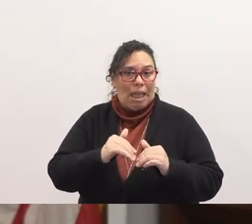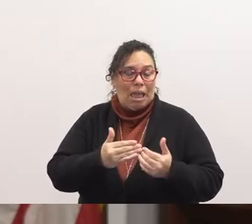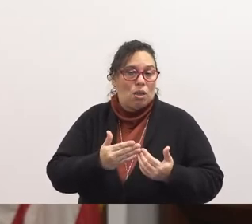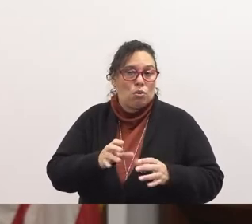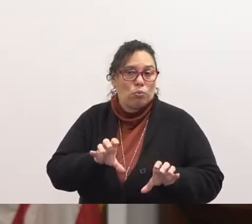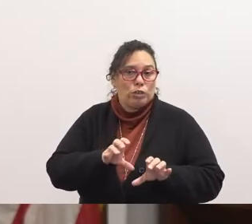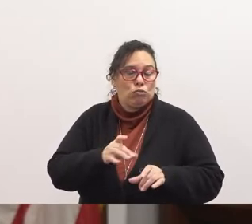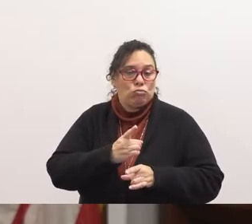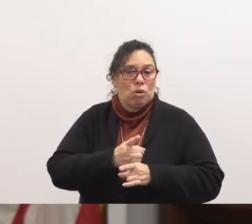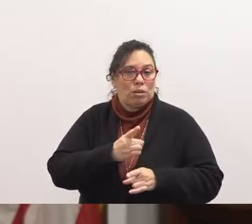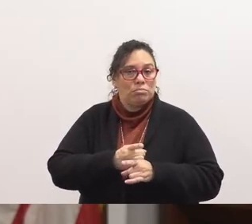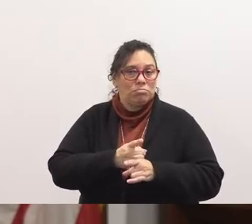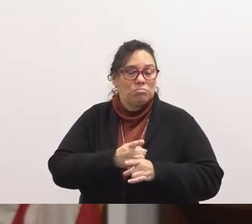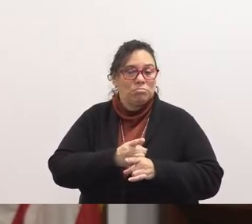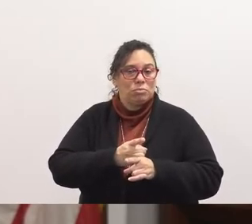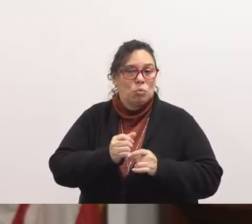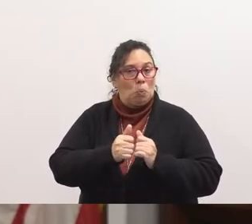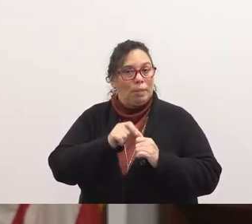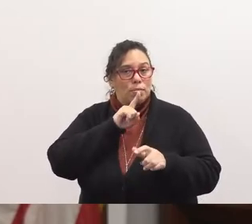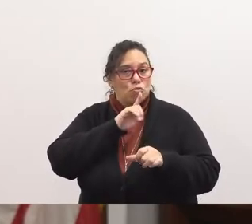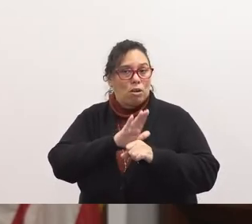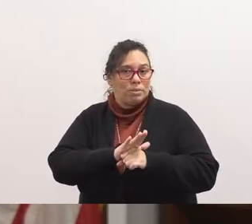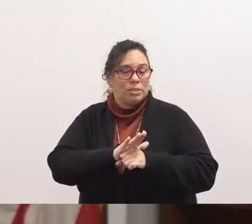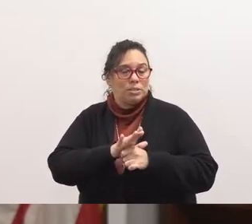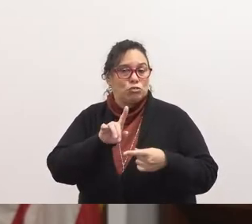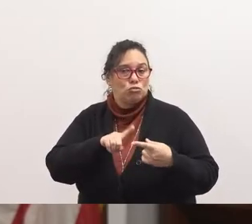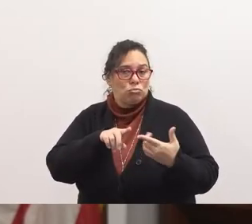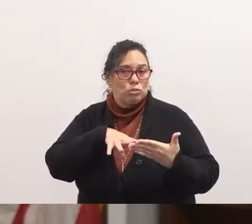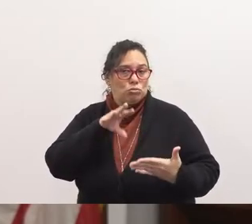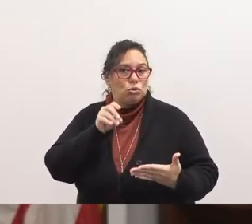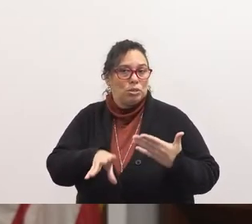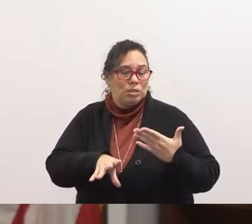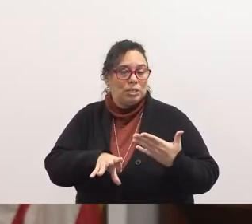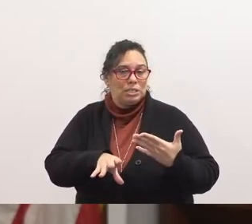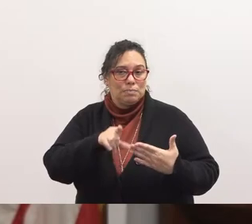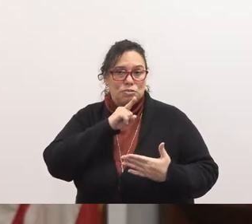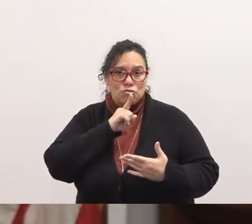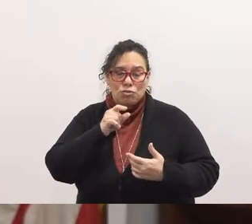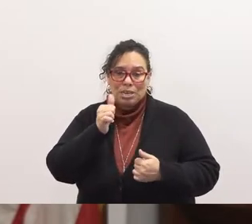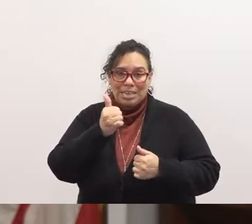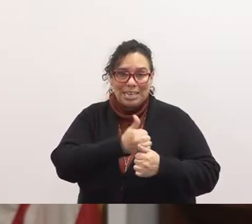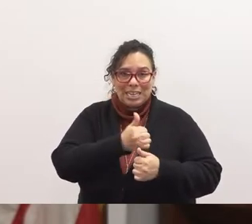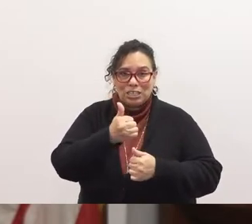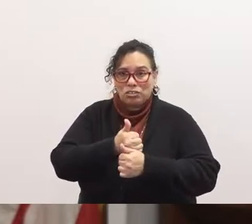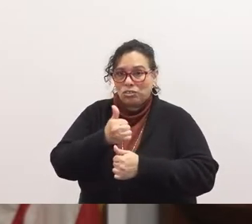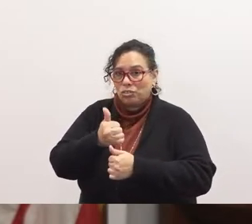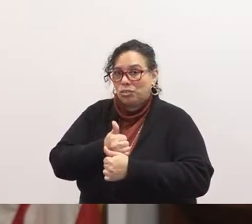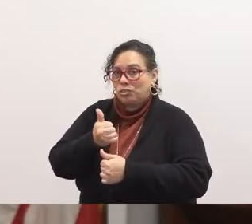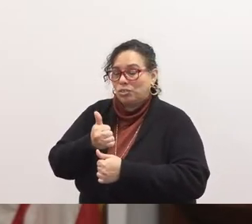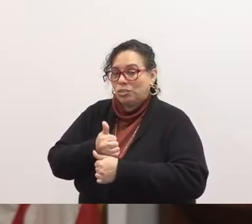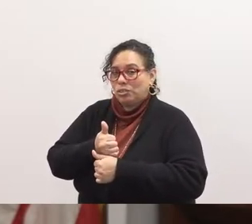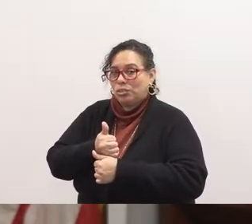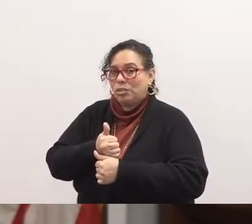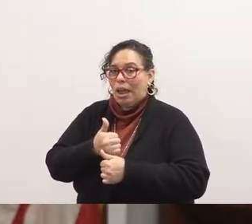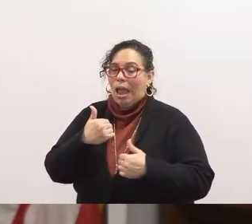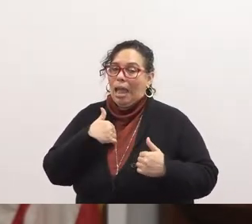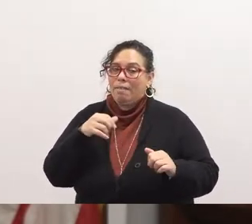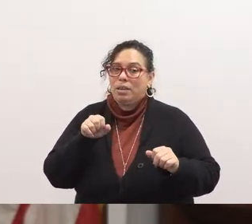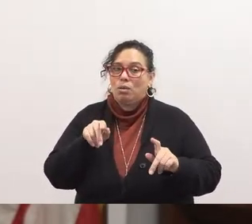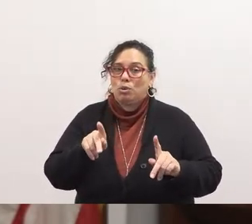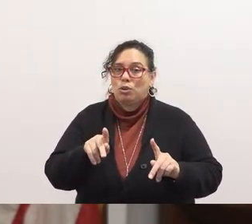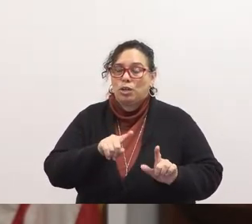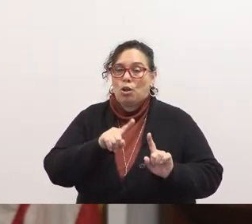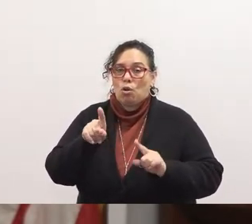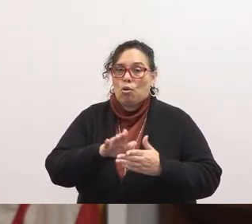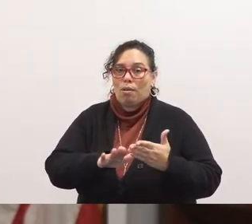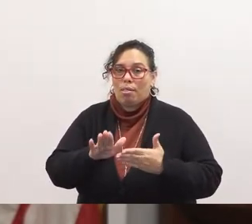LBUSD students and this promise of ensuring that each and every one of you, Franya, has an opportunity to go to